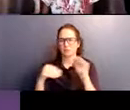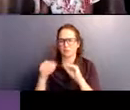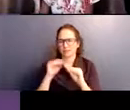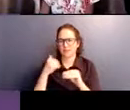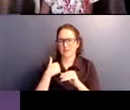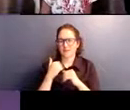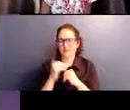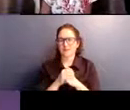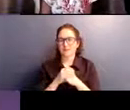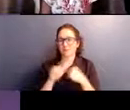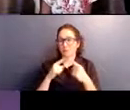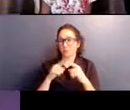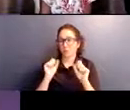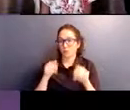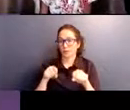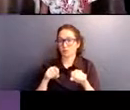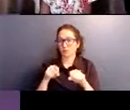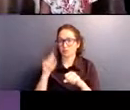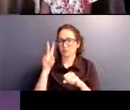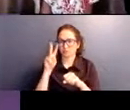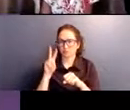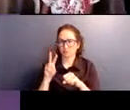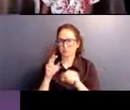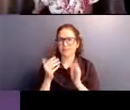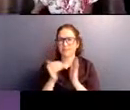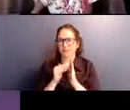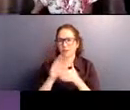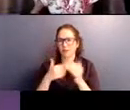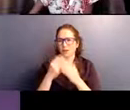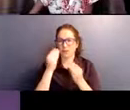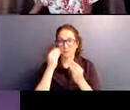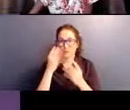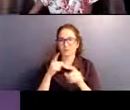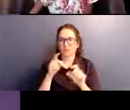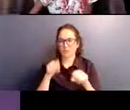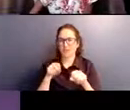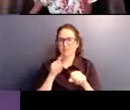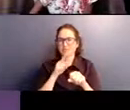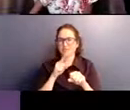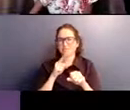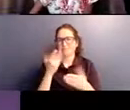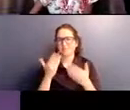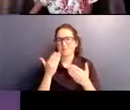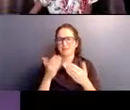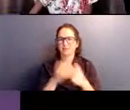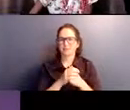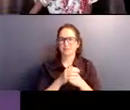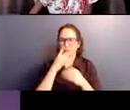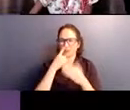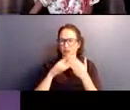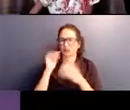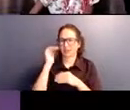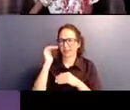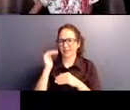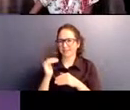You know, when you get a chance to go back over the material here, you can get a chance maybe to make a checklist of the